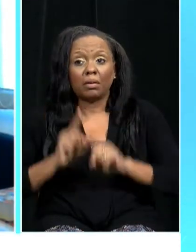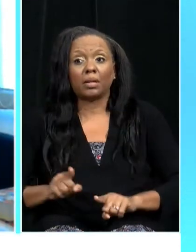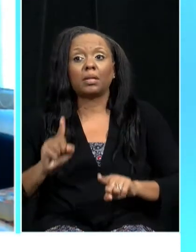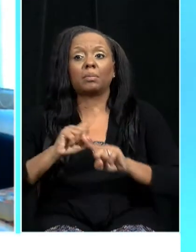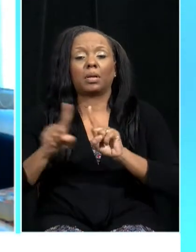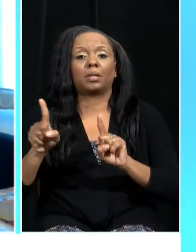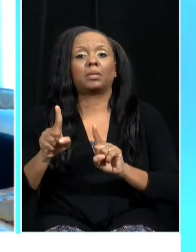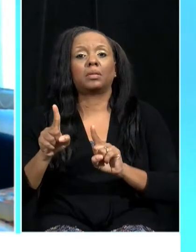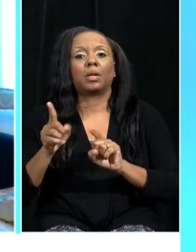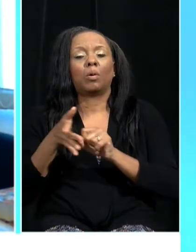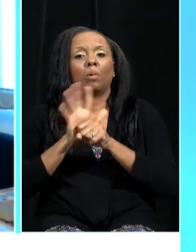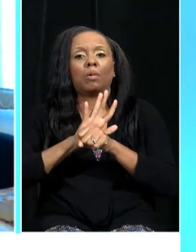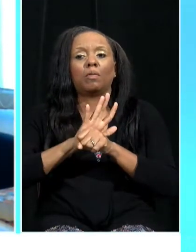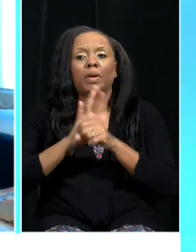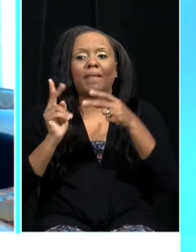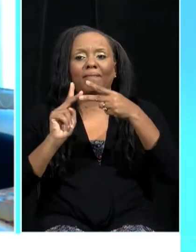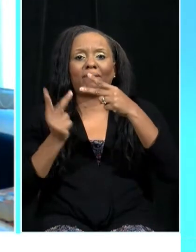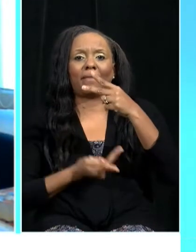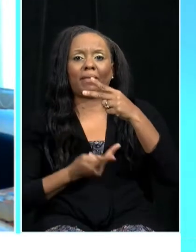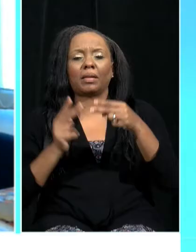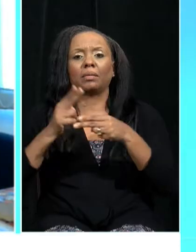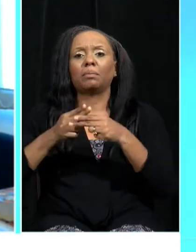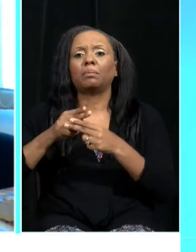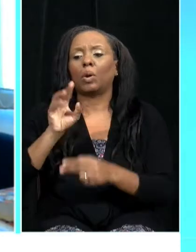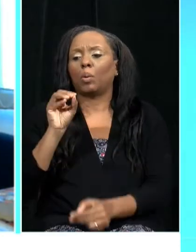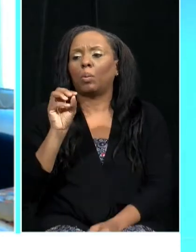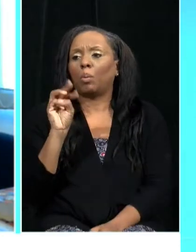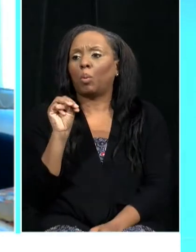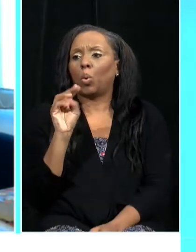virulent, there is the sense in which